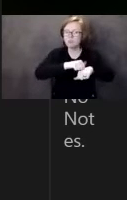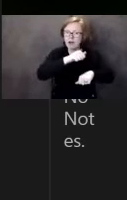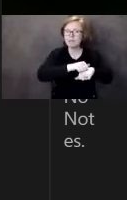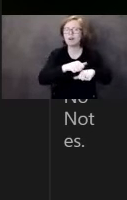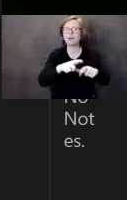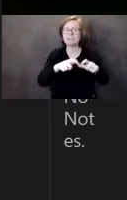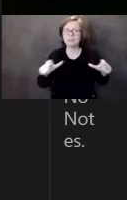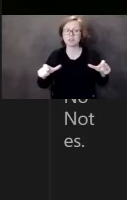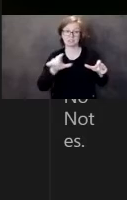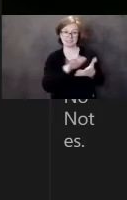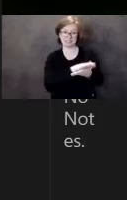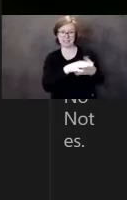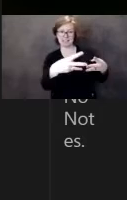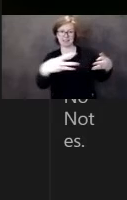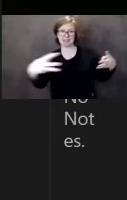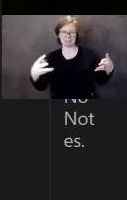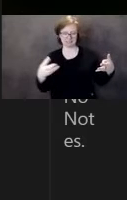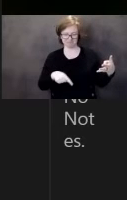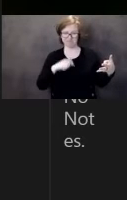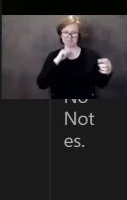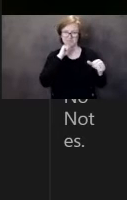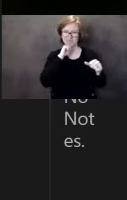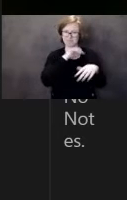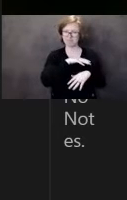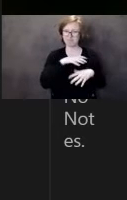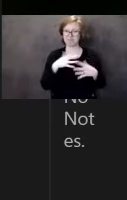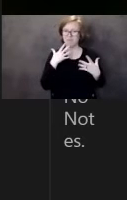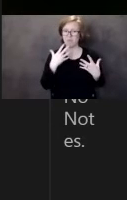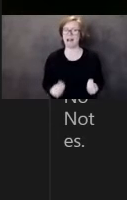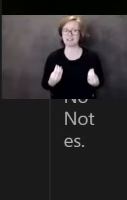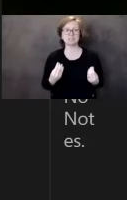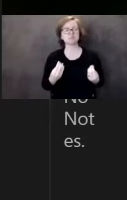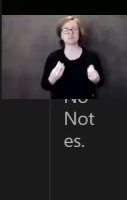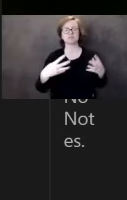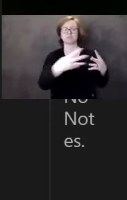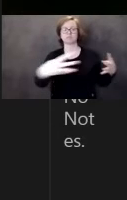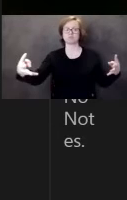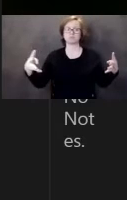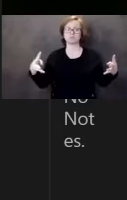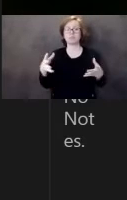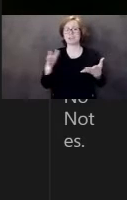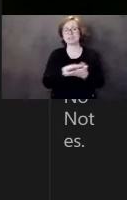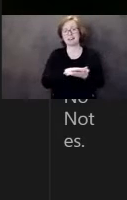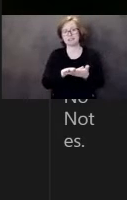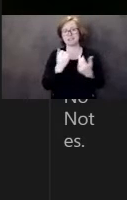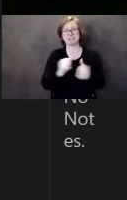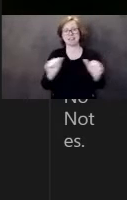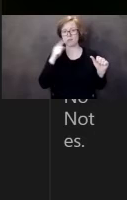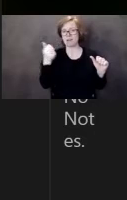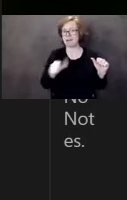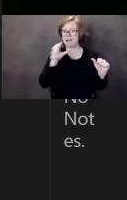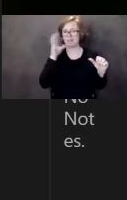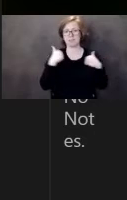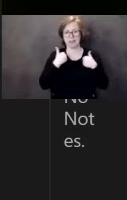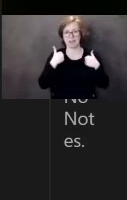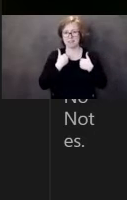very nice fence that is a mesh fence, very safe for any species of livestock. So here we go. Here's,